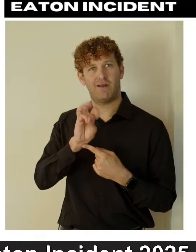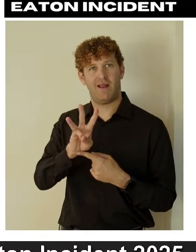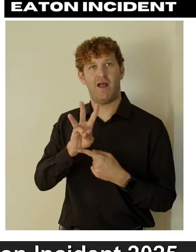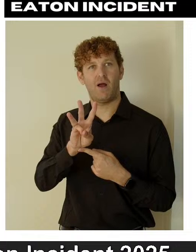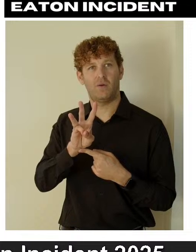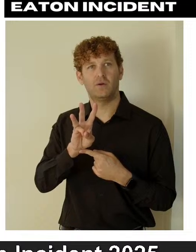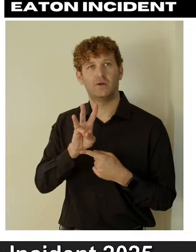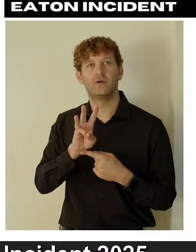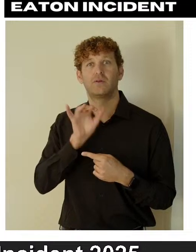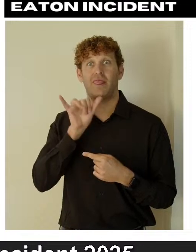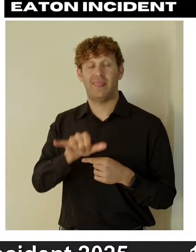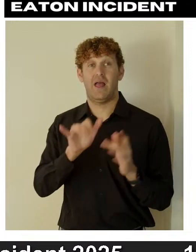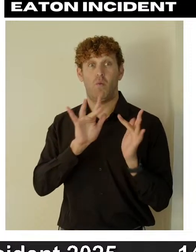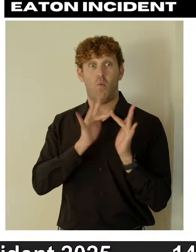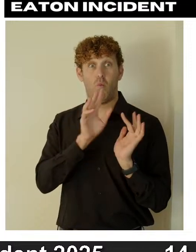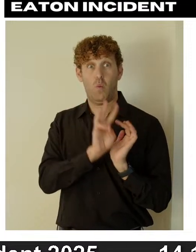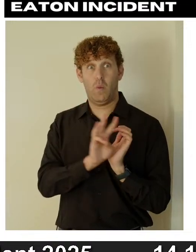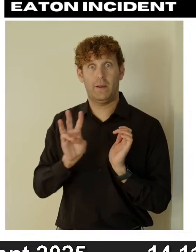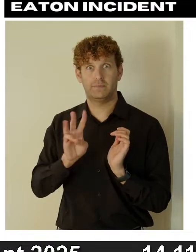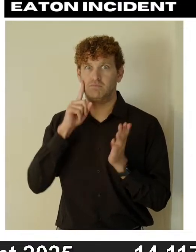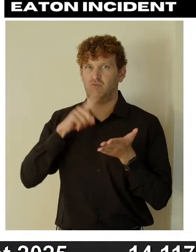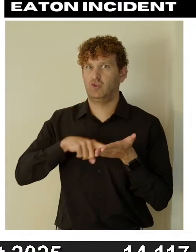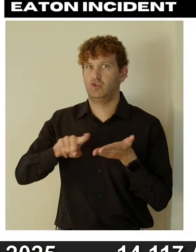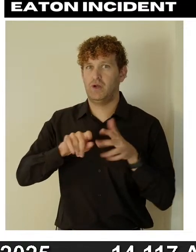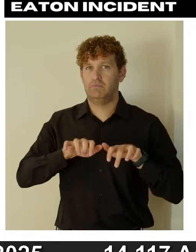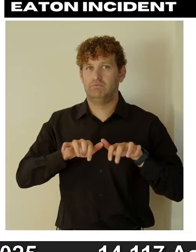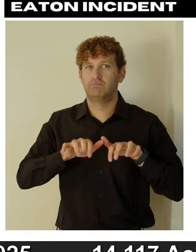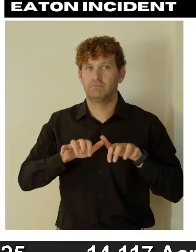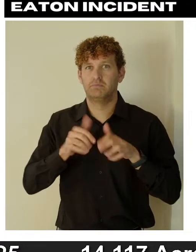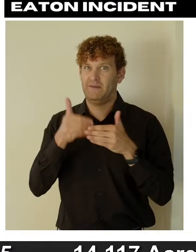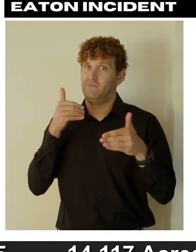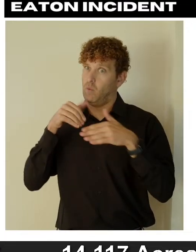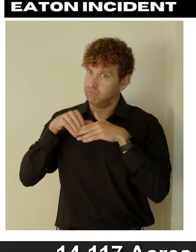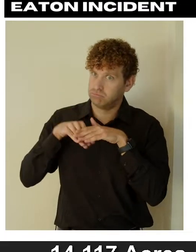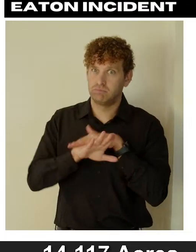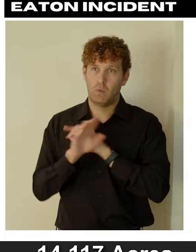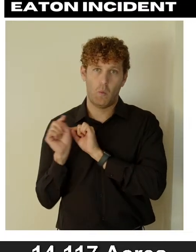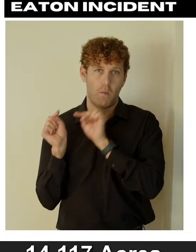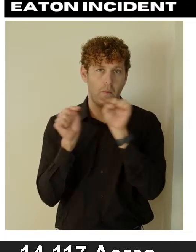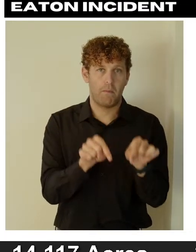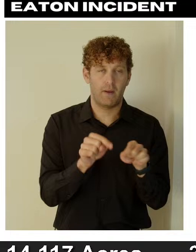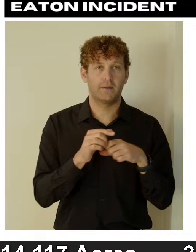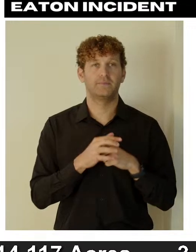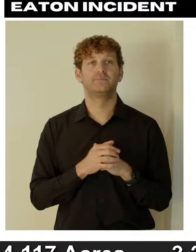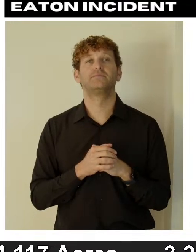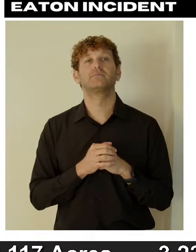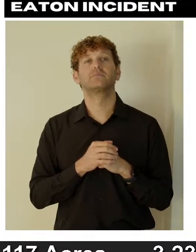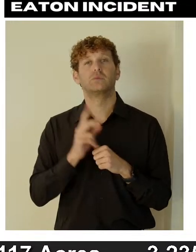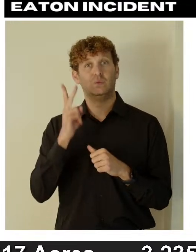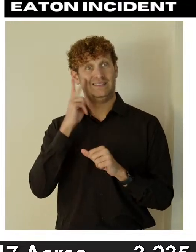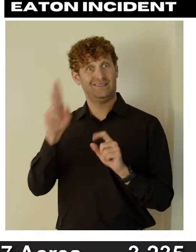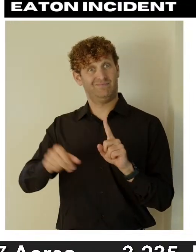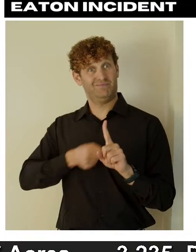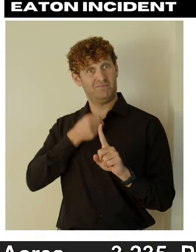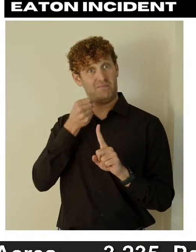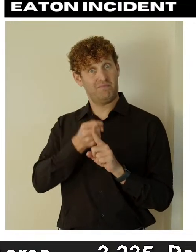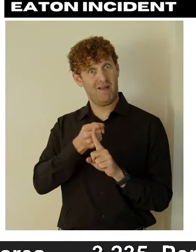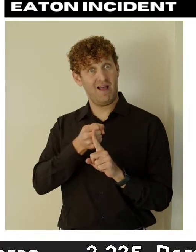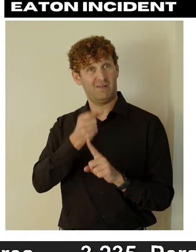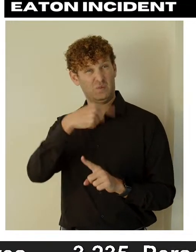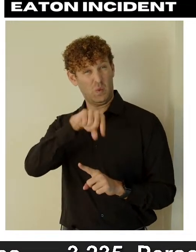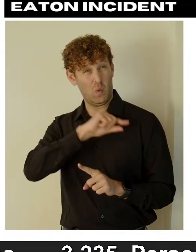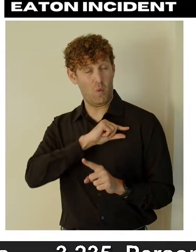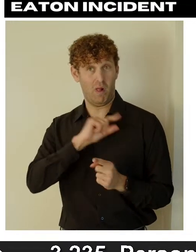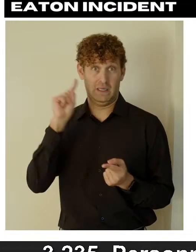see the trends that happened for the daily impacts to your air quality, and you can see that for a few days there you definitely got some